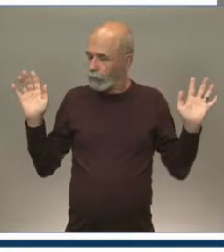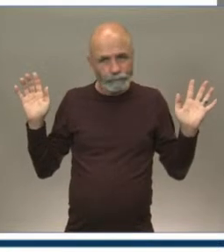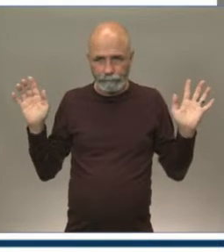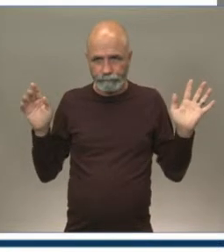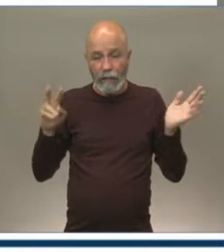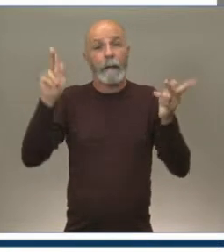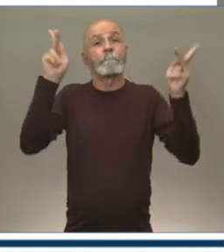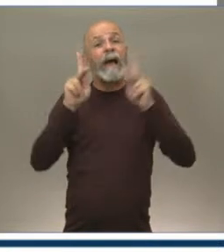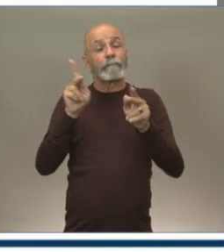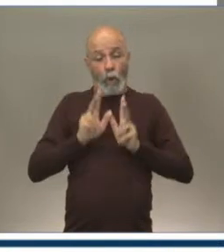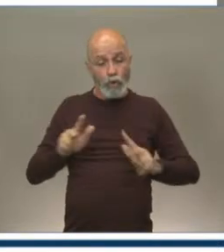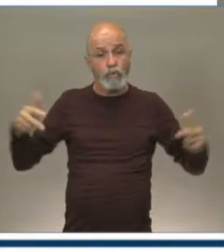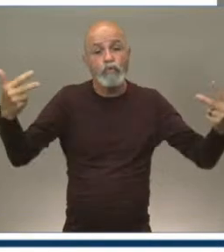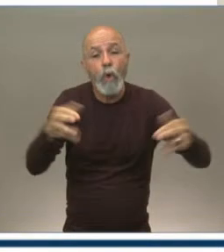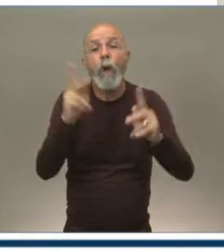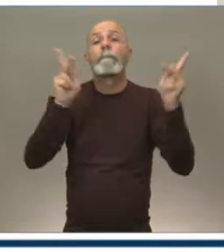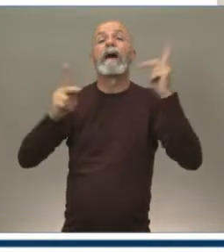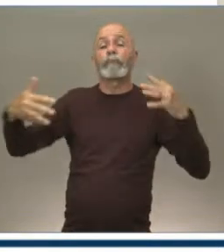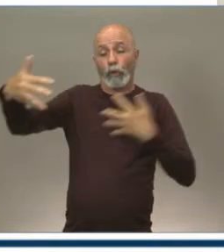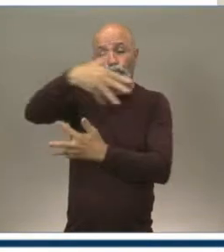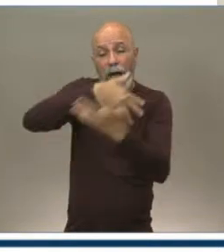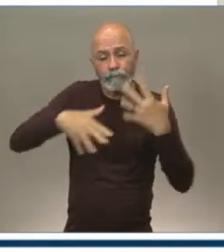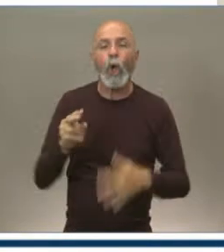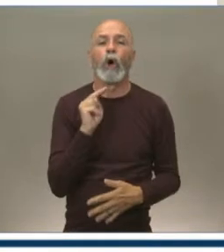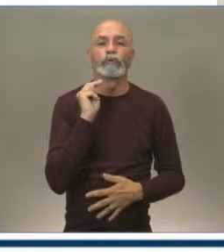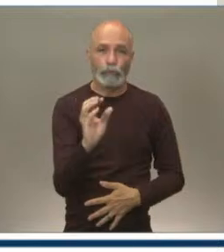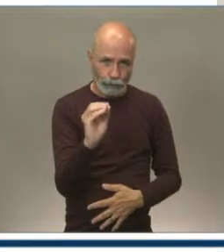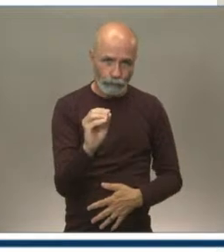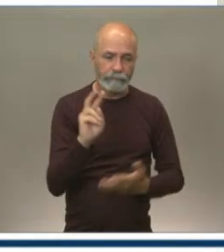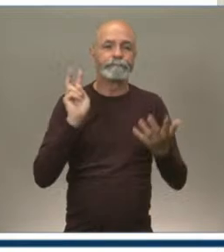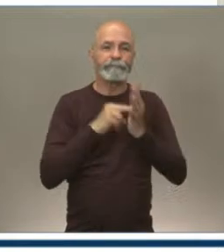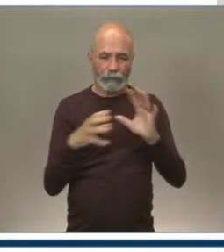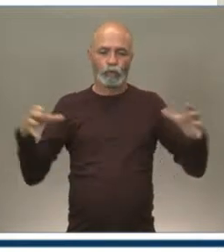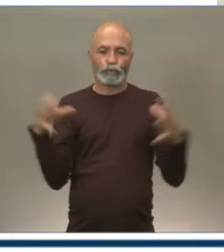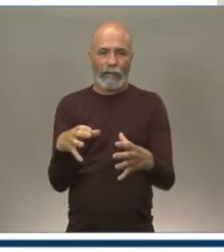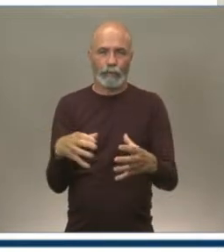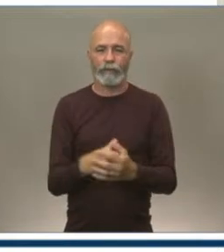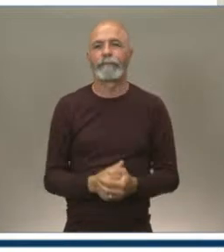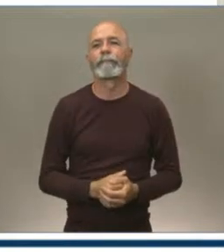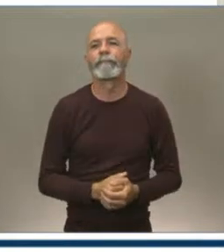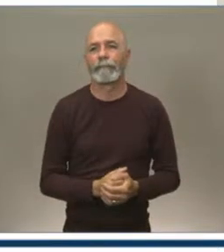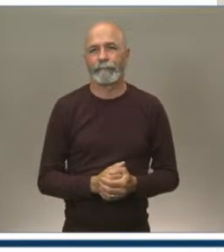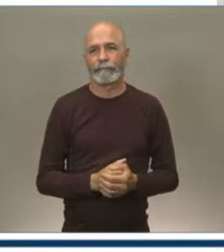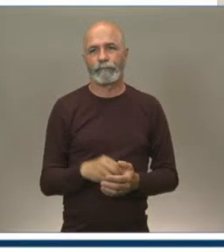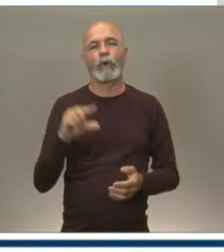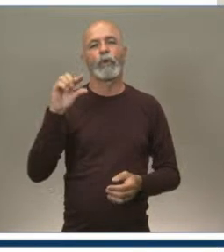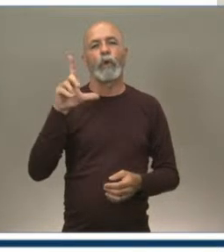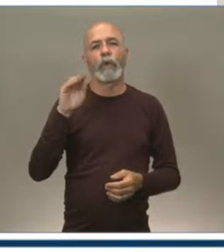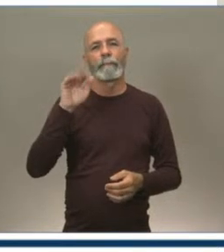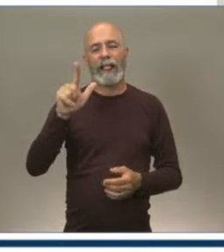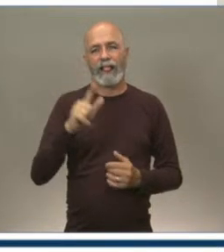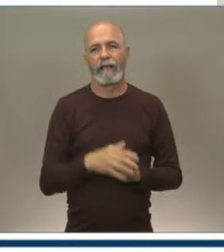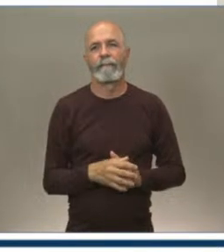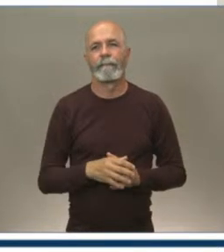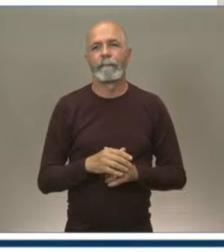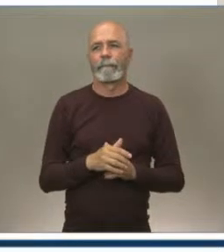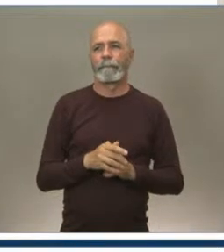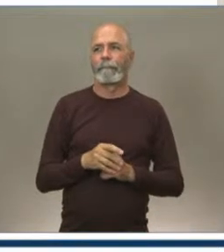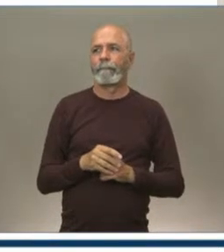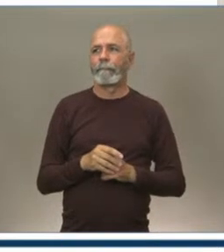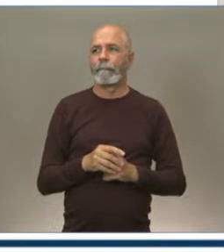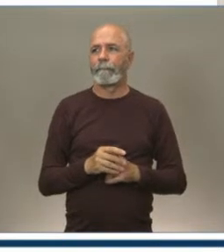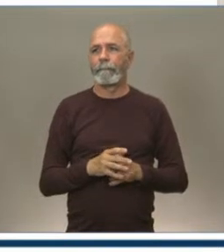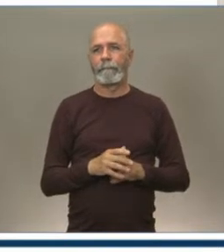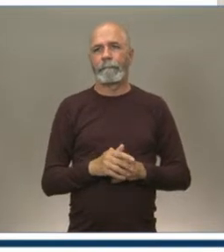people getting together. Next, we'll move on to Alicia Drouse with Global. Thank you. I believe this question is